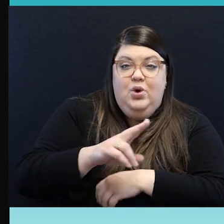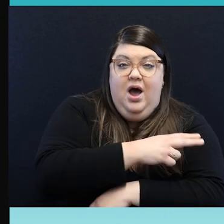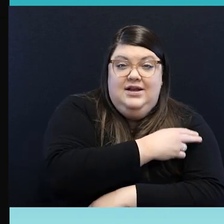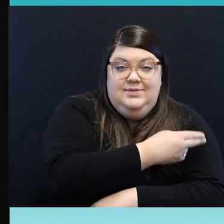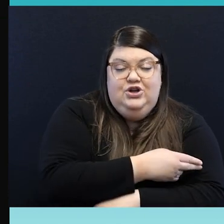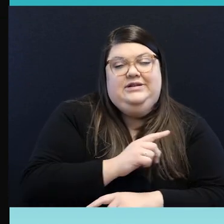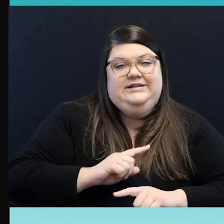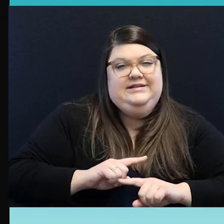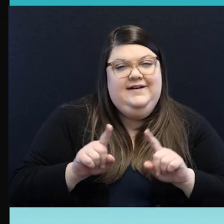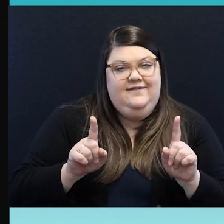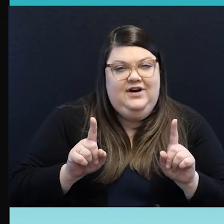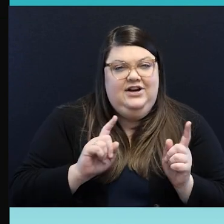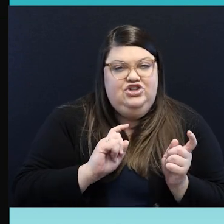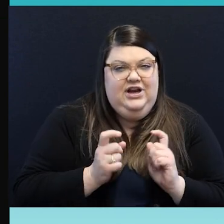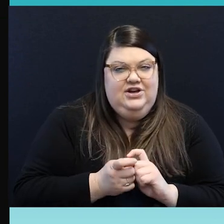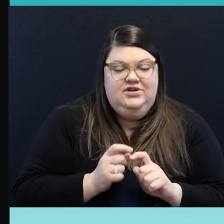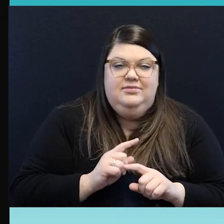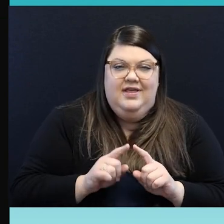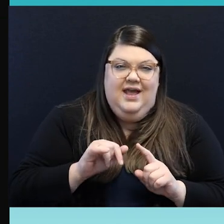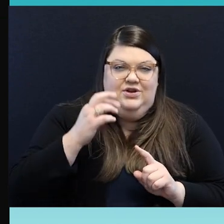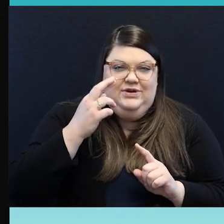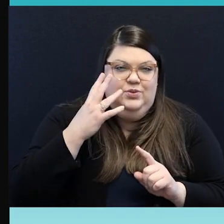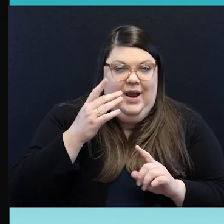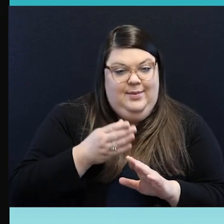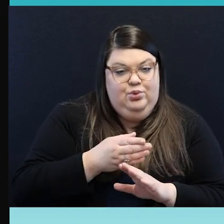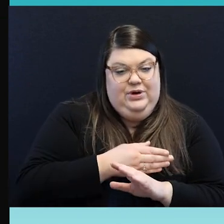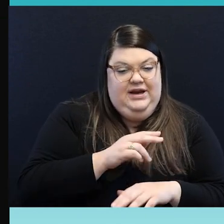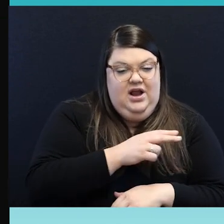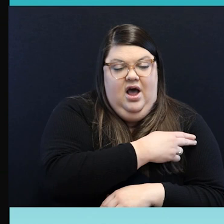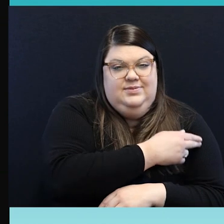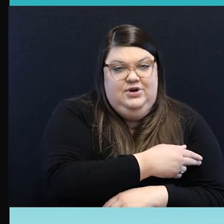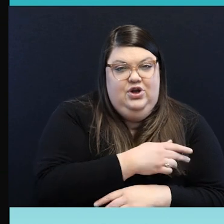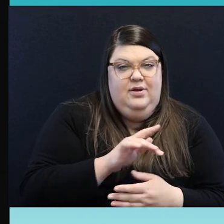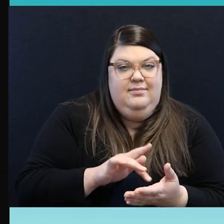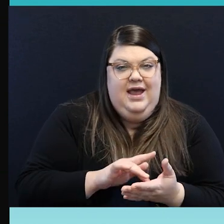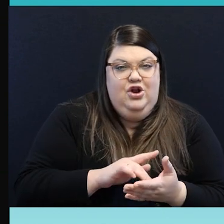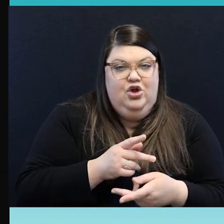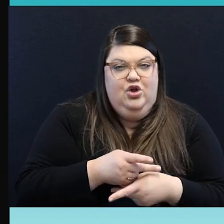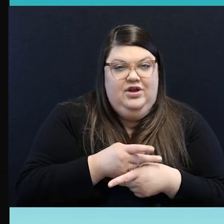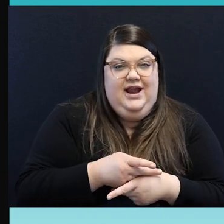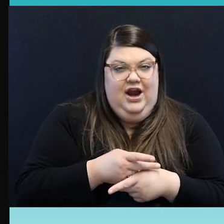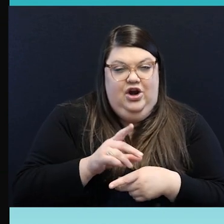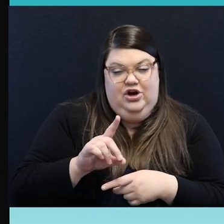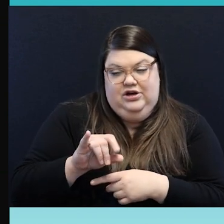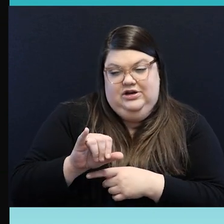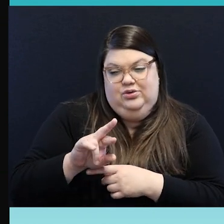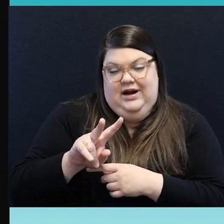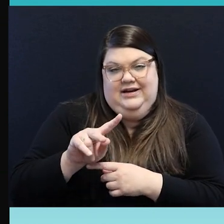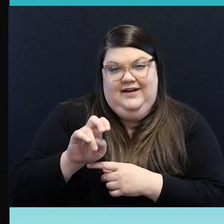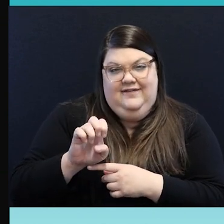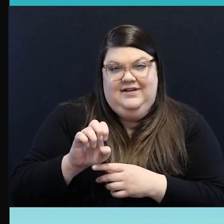those documents. But that's why the pre-hospital medical care directive is key if you do not want to be resuscitated